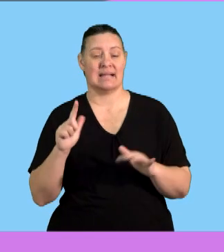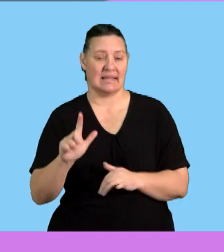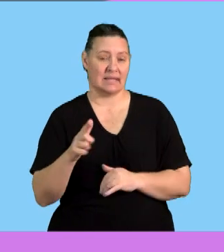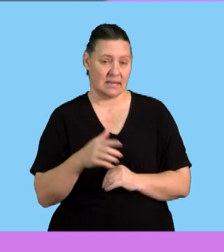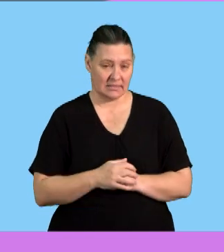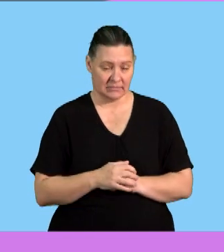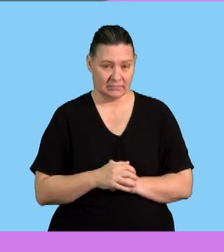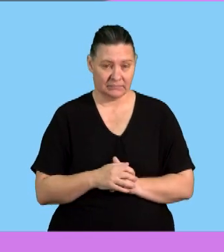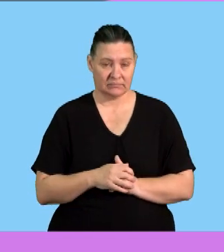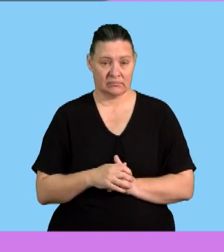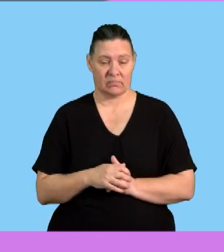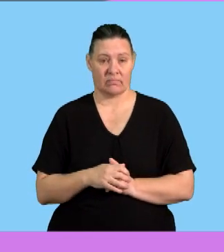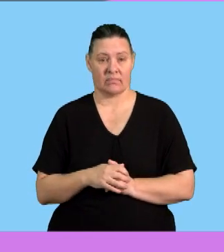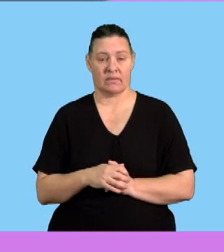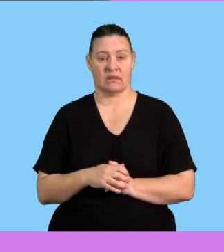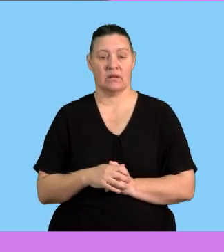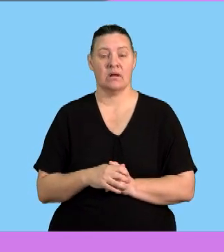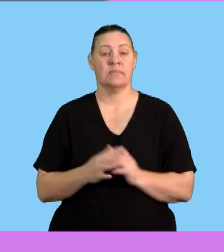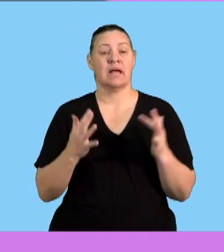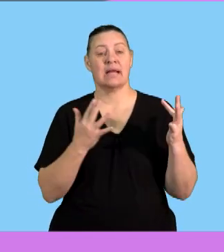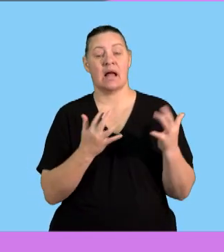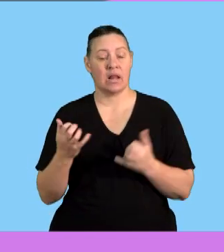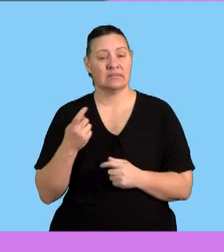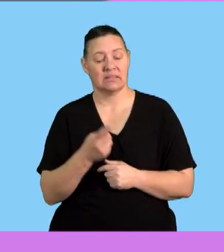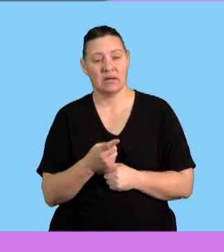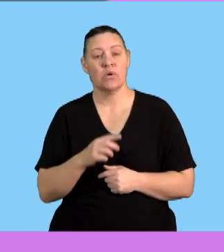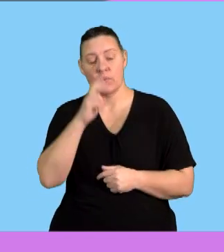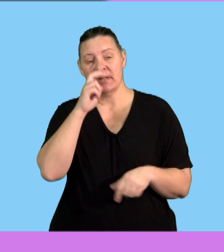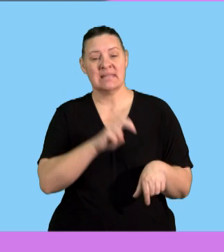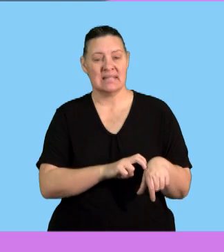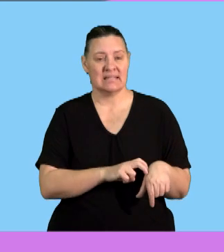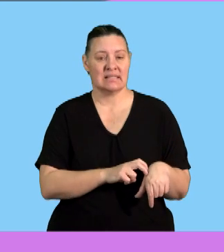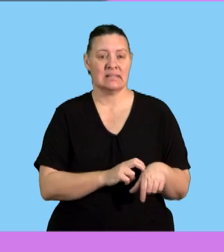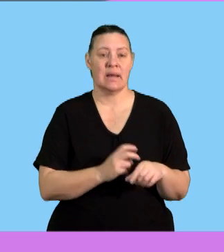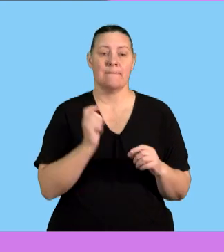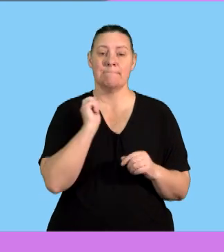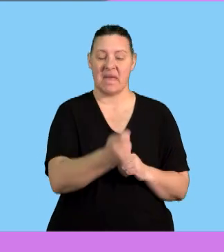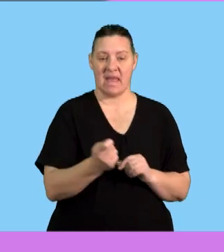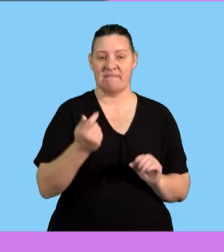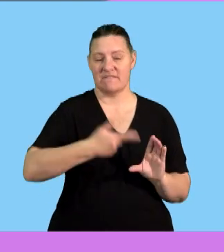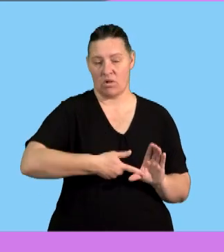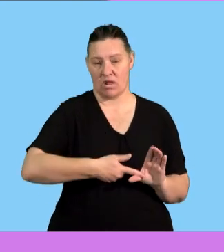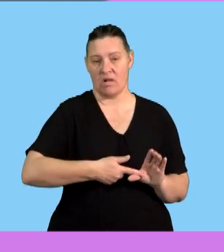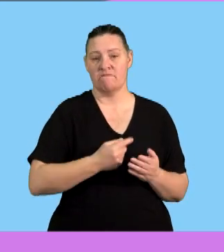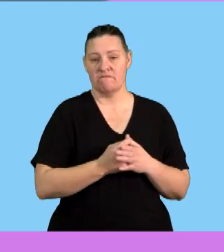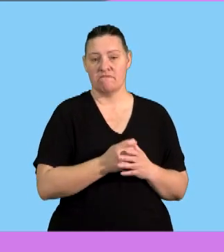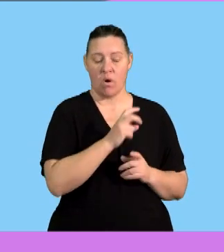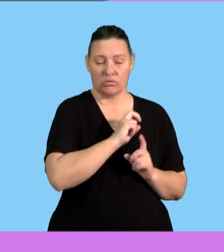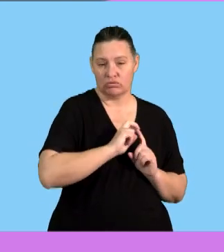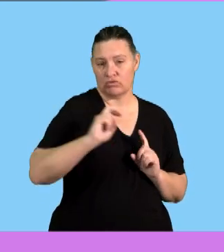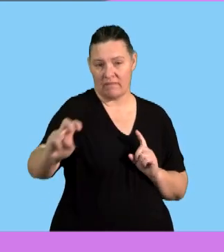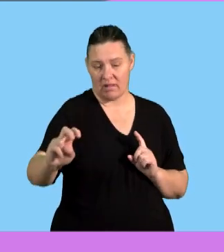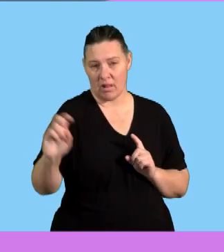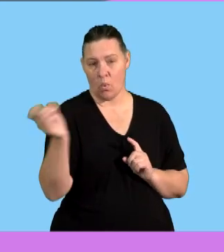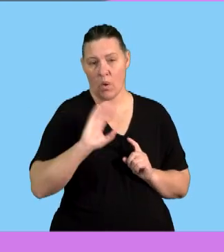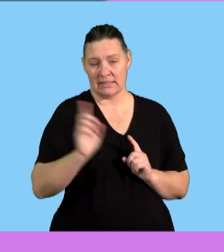7.8 liters. Calculate how much money will be needed on fuel on one-way trip.